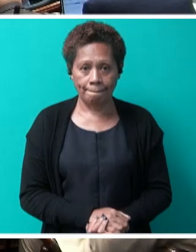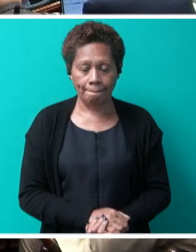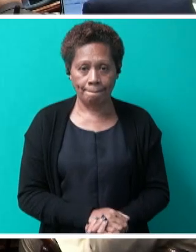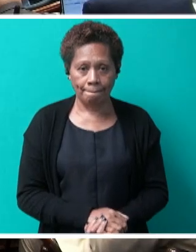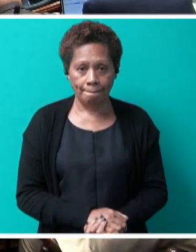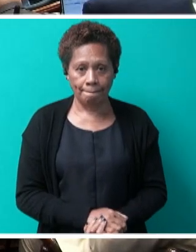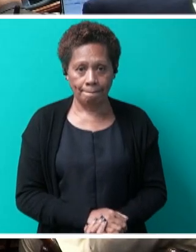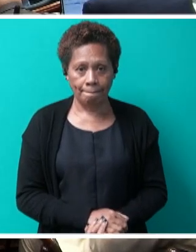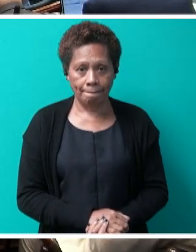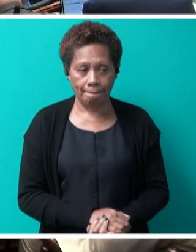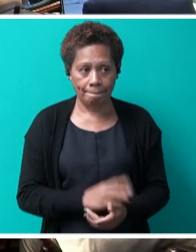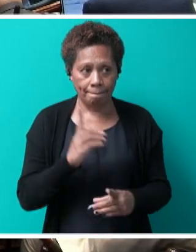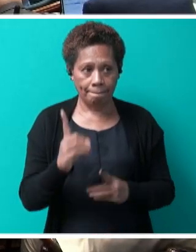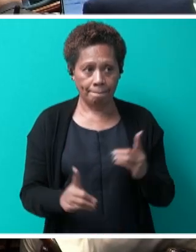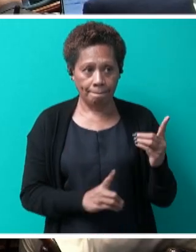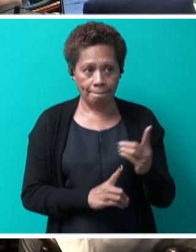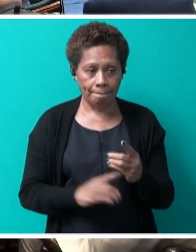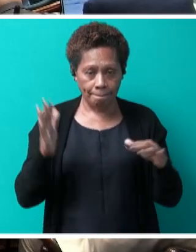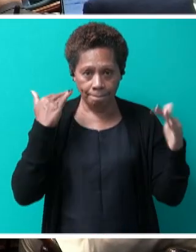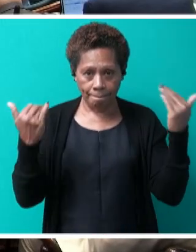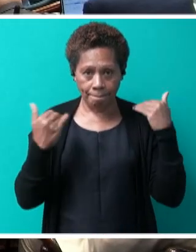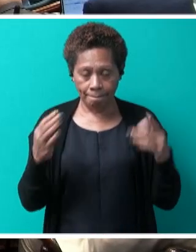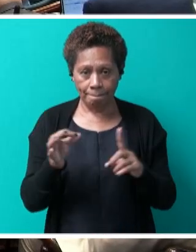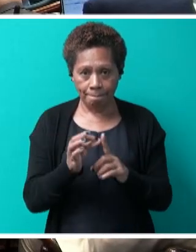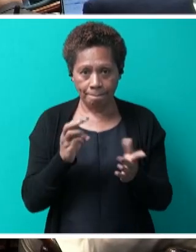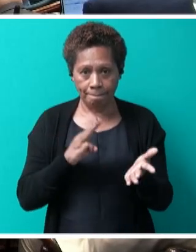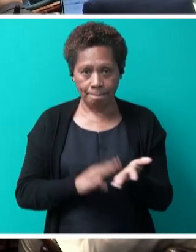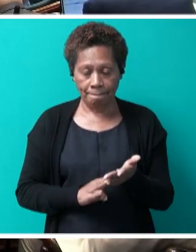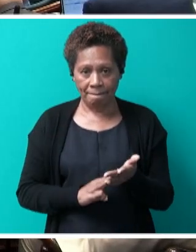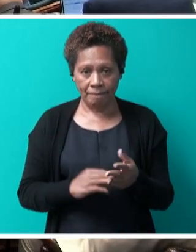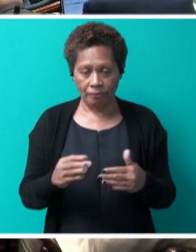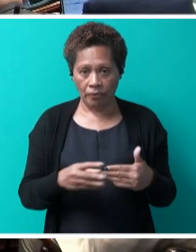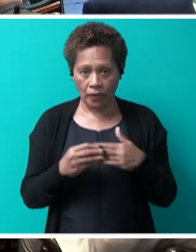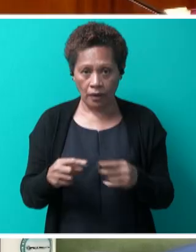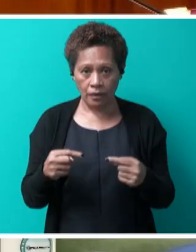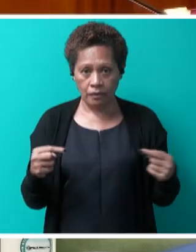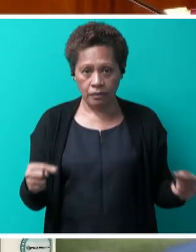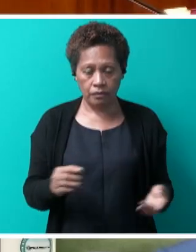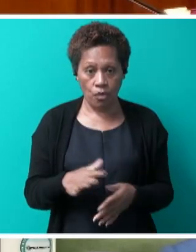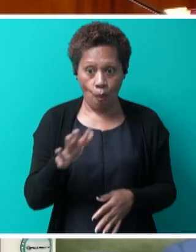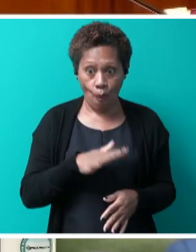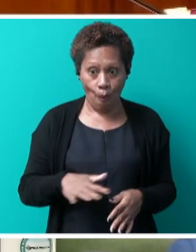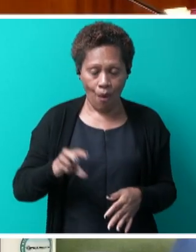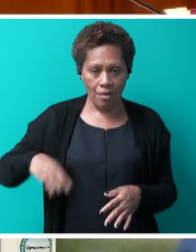Deputy Speaker of Parliament, Honourable Prime Minister, Leader of the Opposition, fellow members of